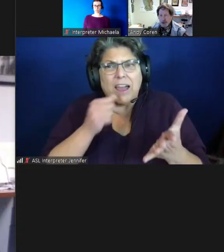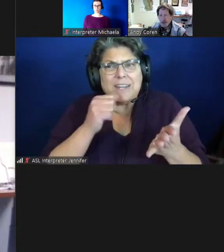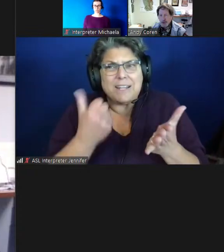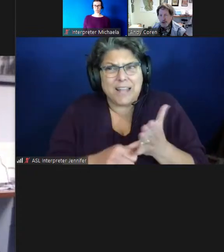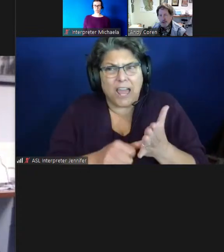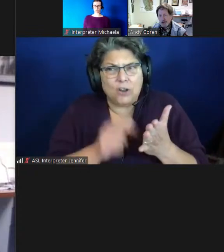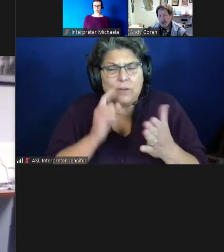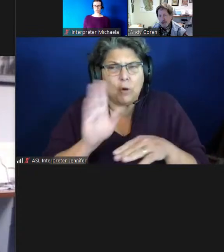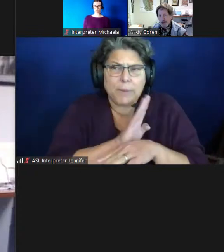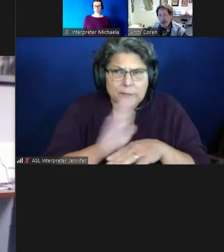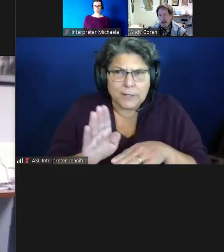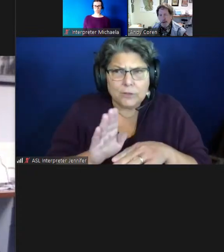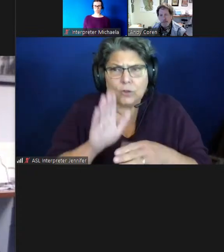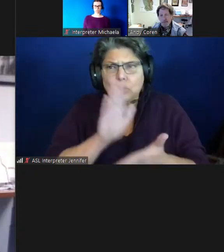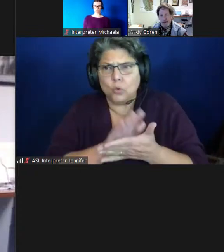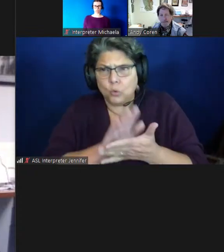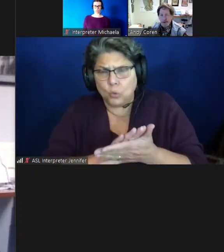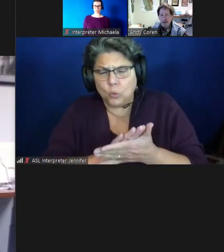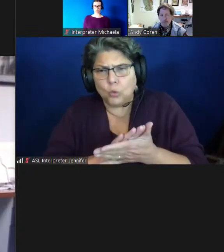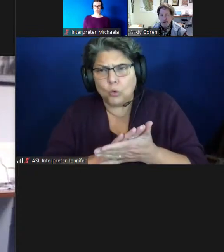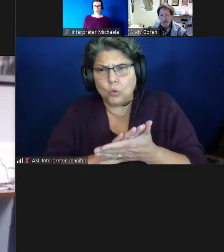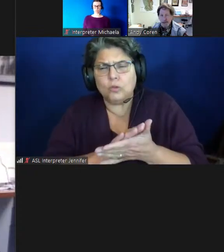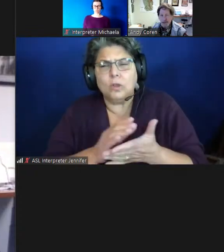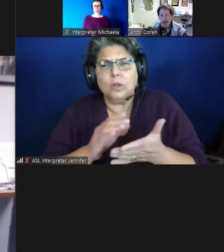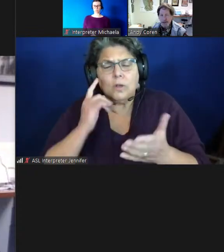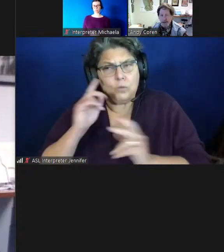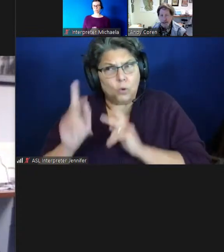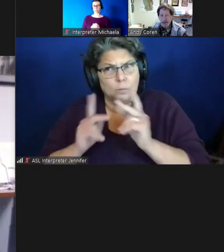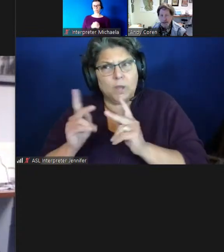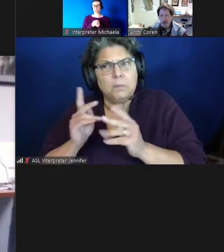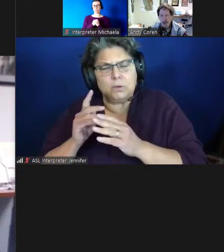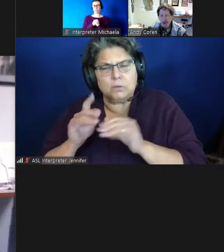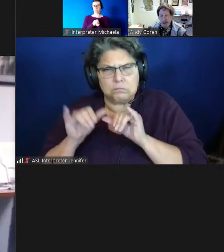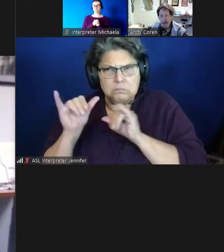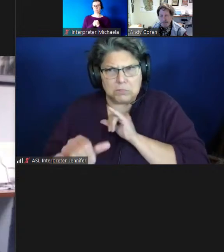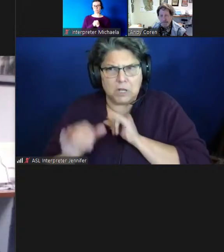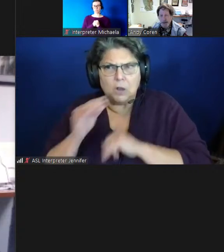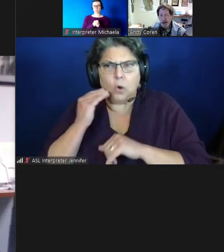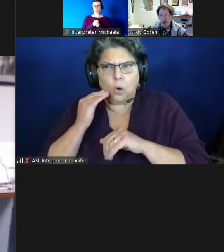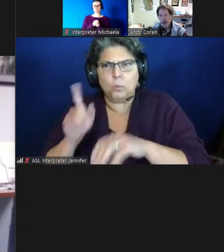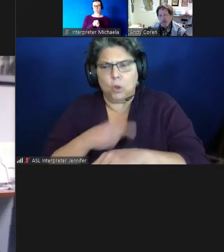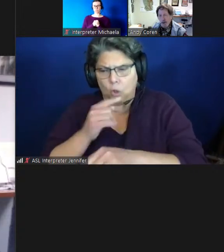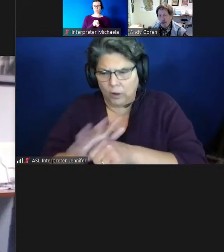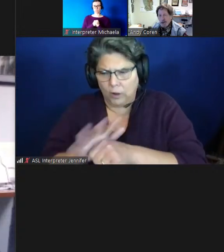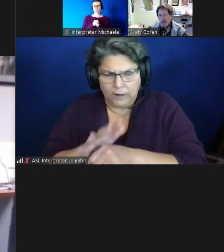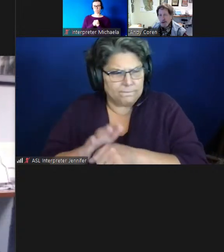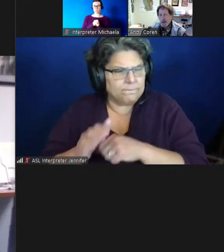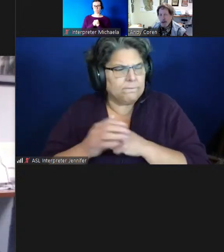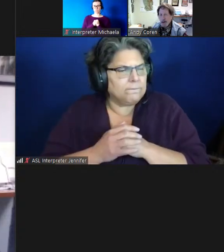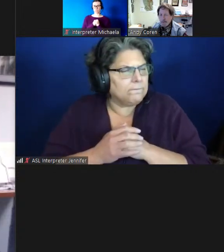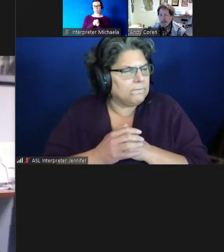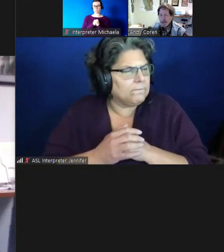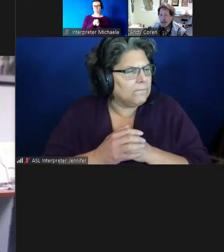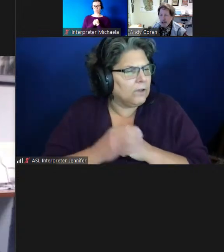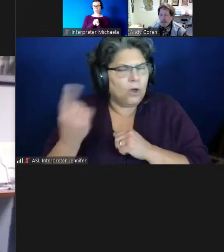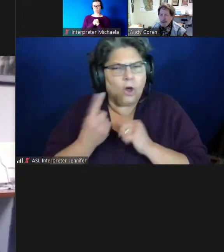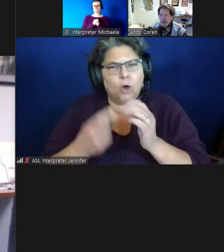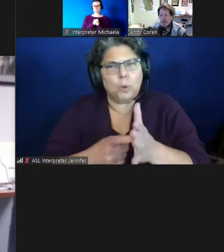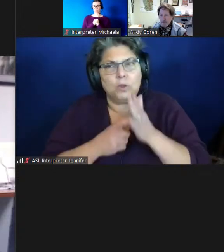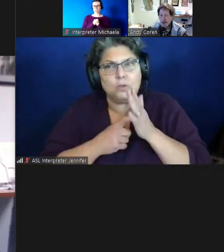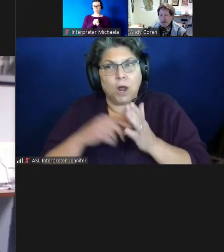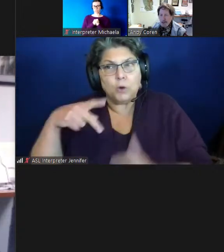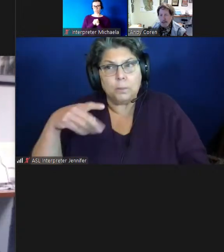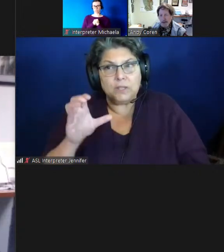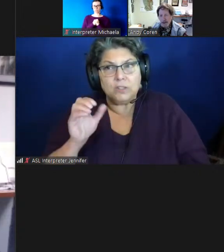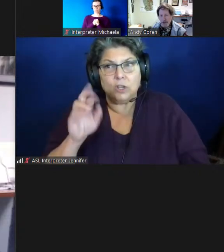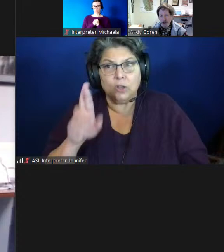businesses and schools to return there for people who have completed their isolation and quarantine. We have always required a PCR result